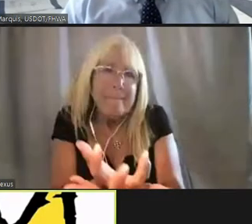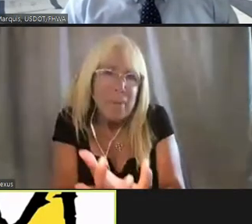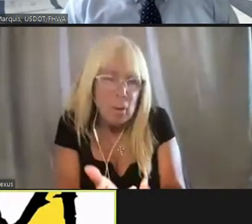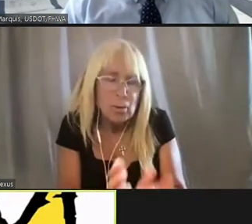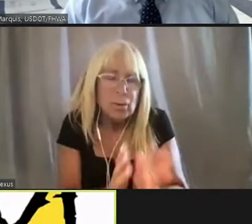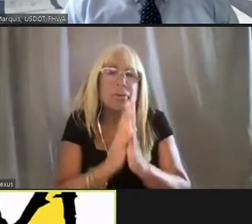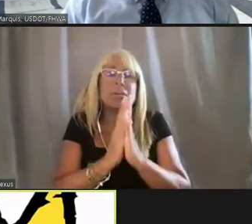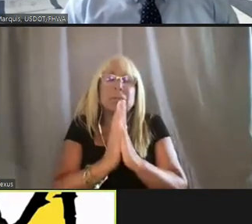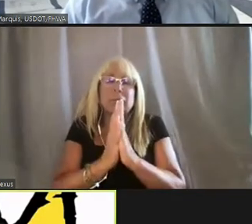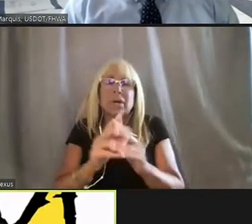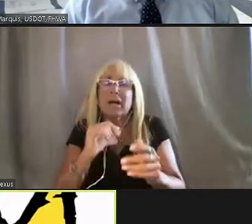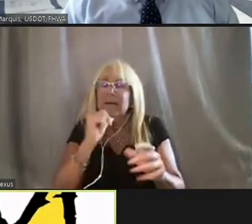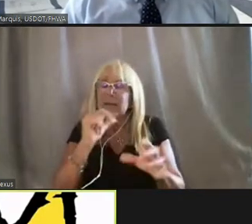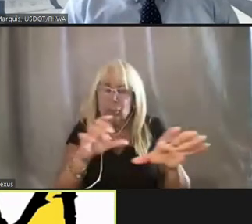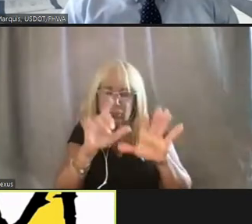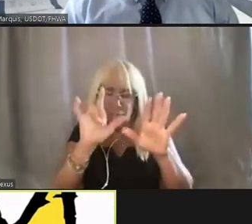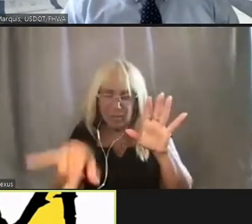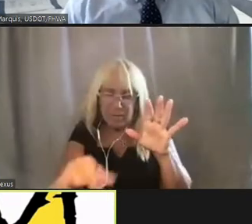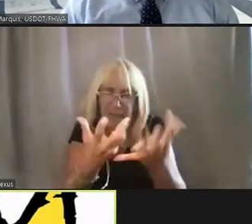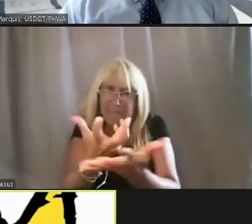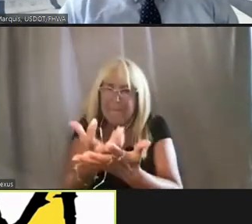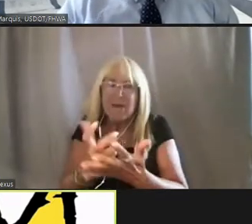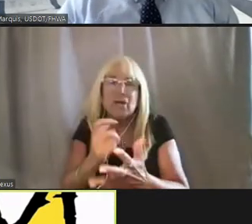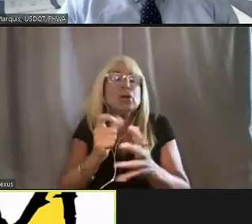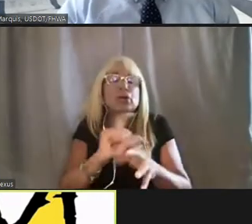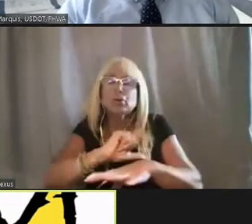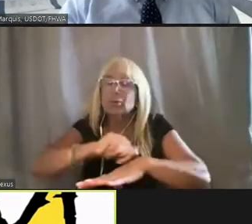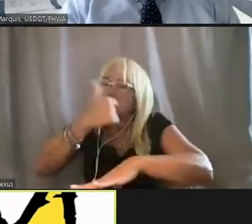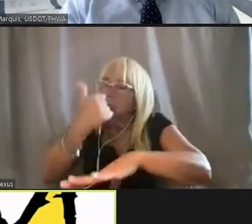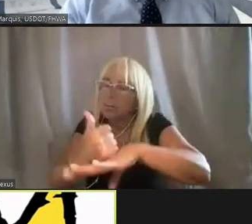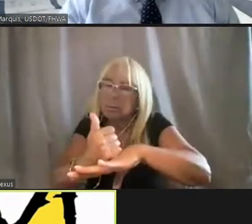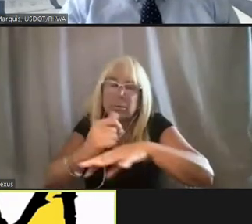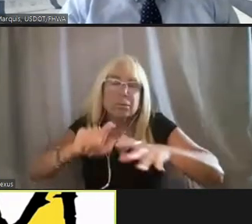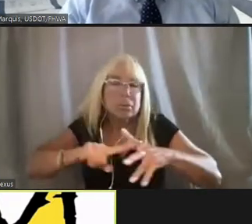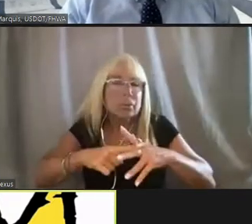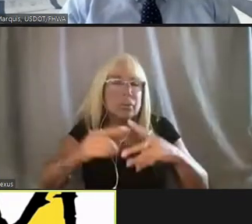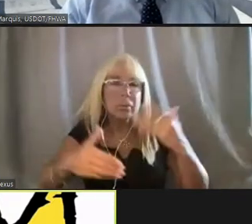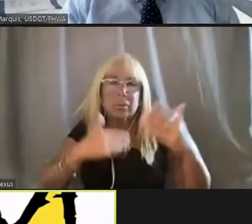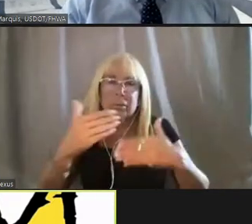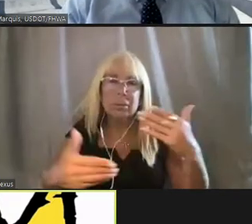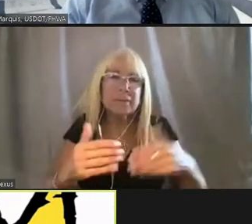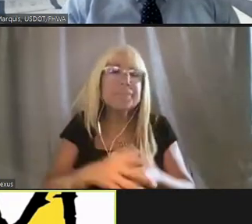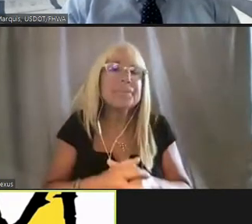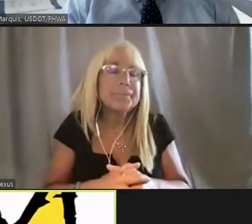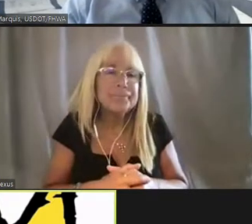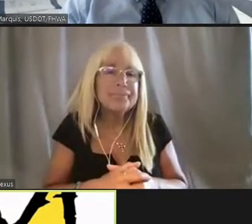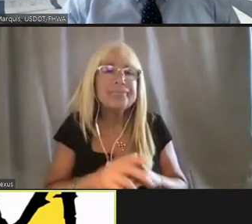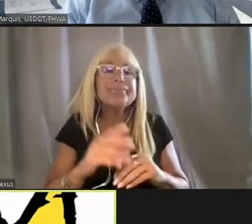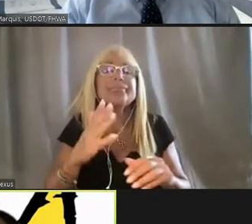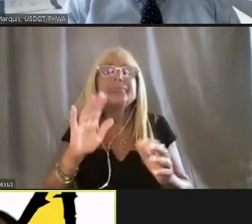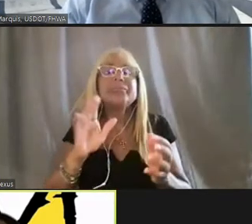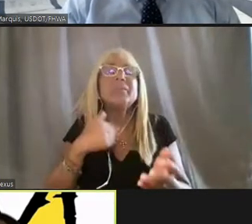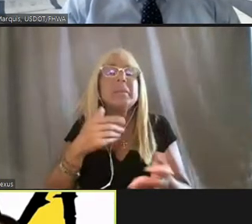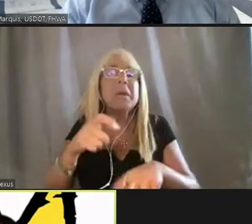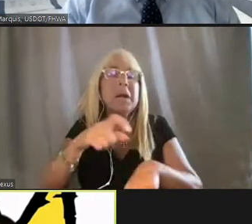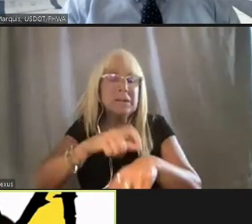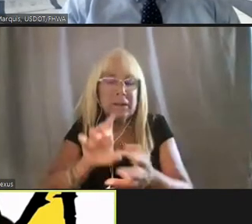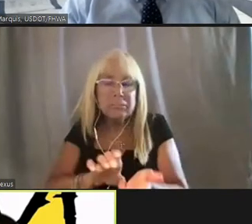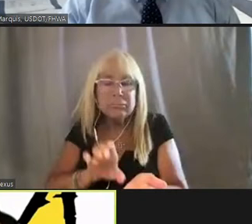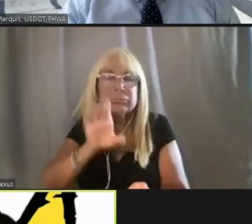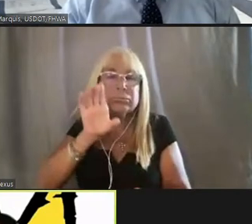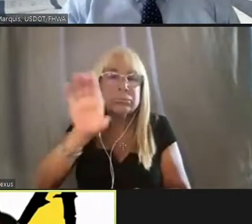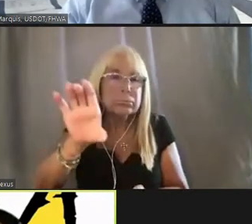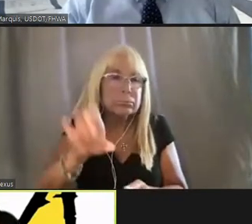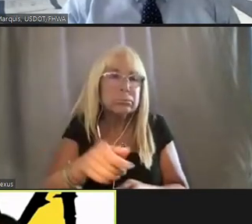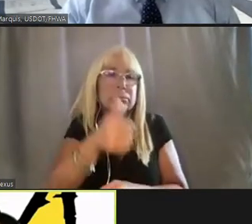begging you which is something I don't do to not put these in place um I'm going to kind of give over the rest of my time um to other people